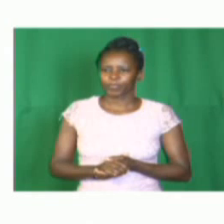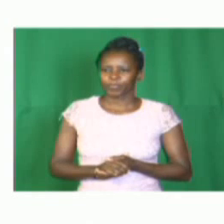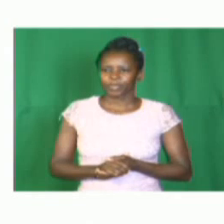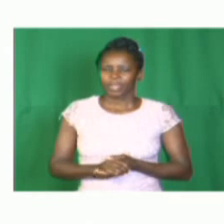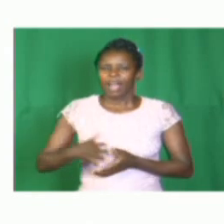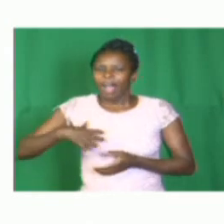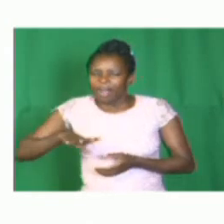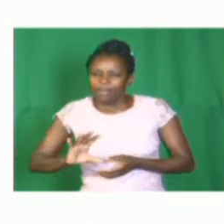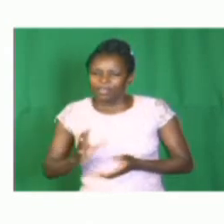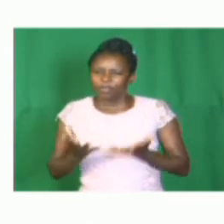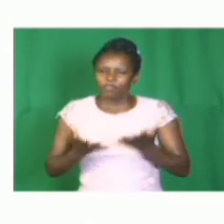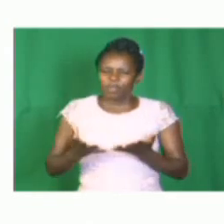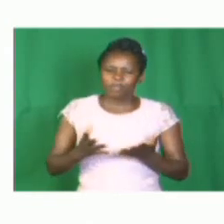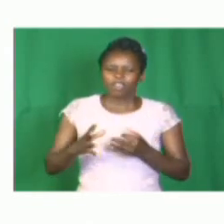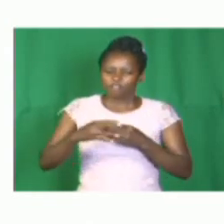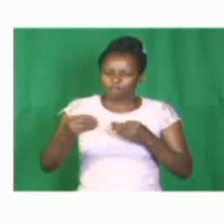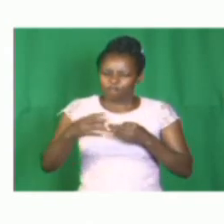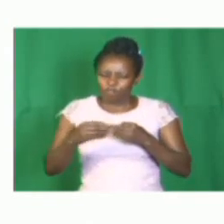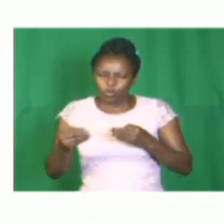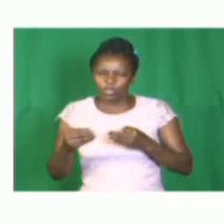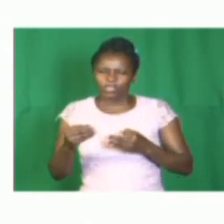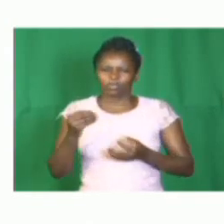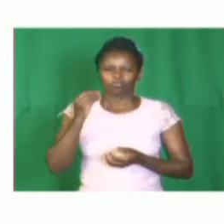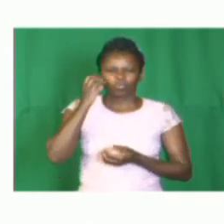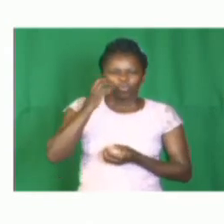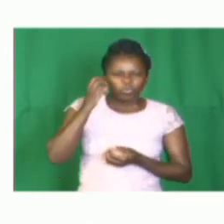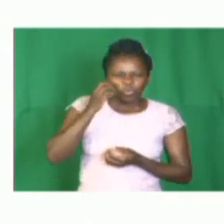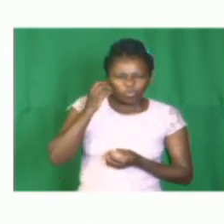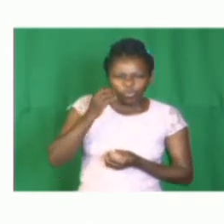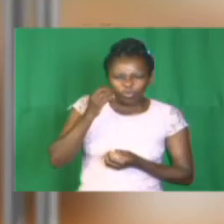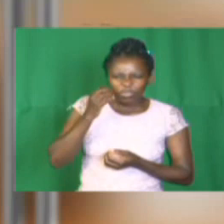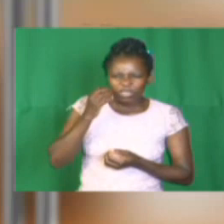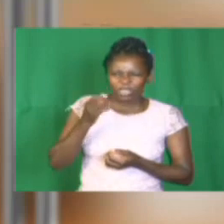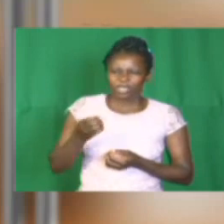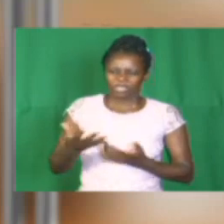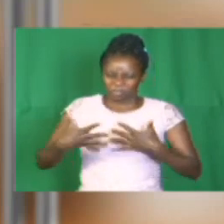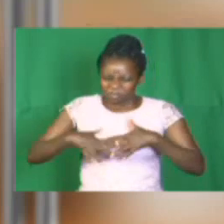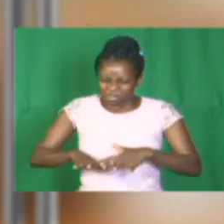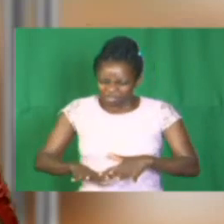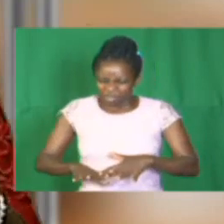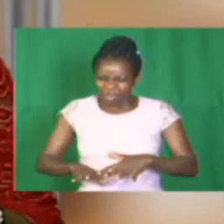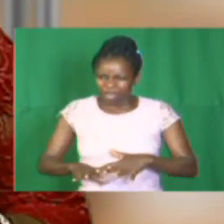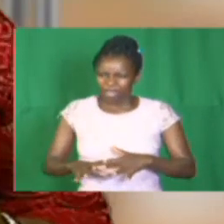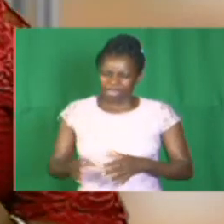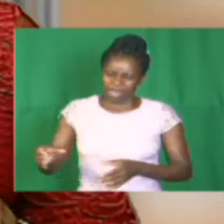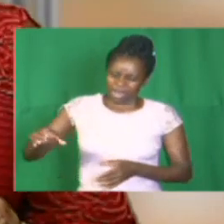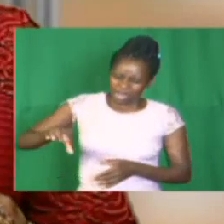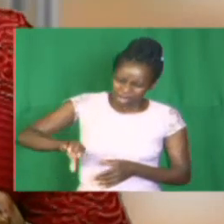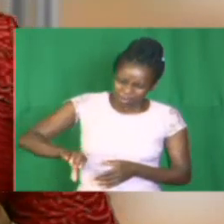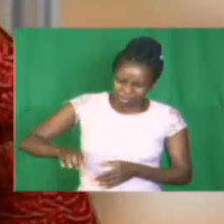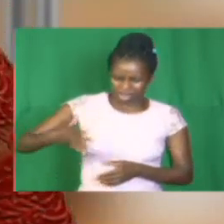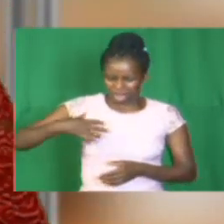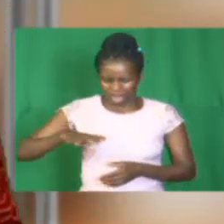at fruit juice and milk. So this one is a mixture of a liquid